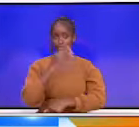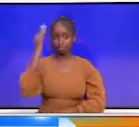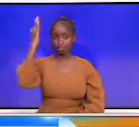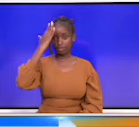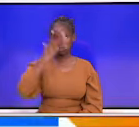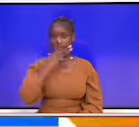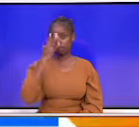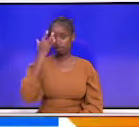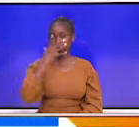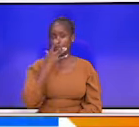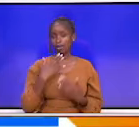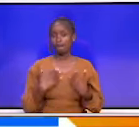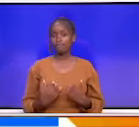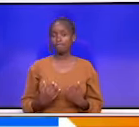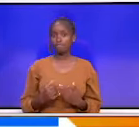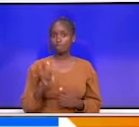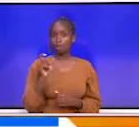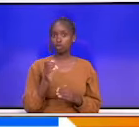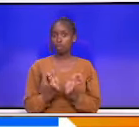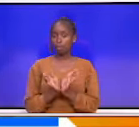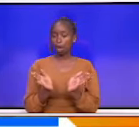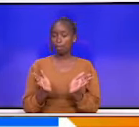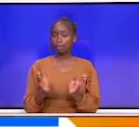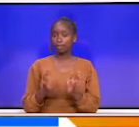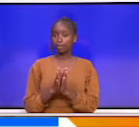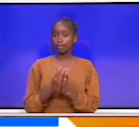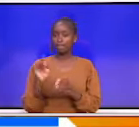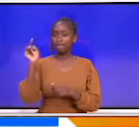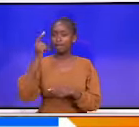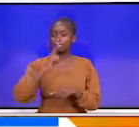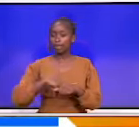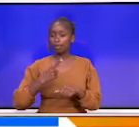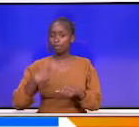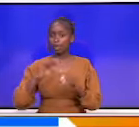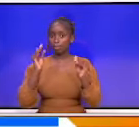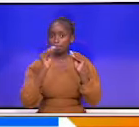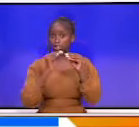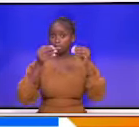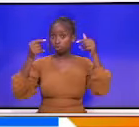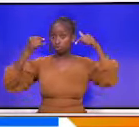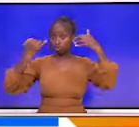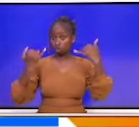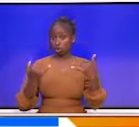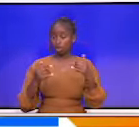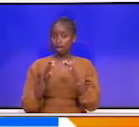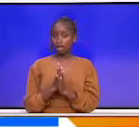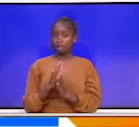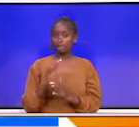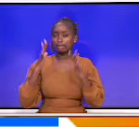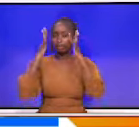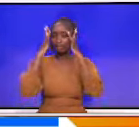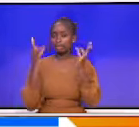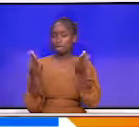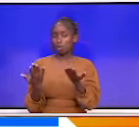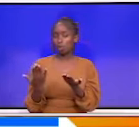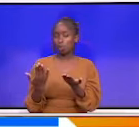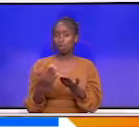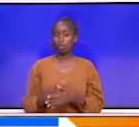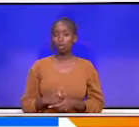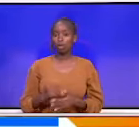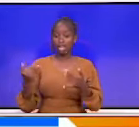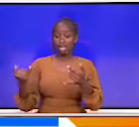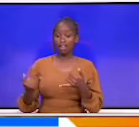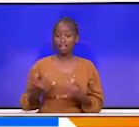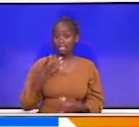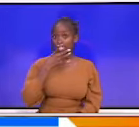he's a public figure. This is the first time we are meeting, and I decided that I will invite